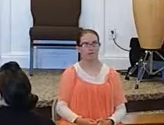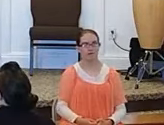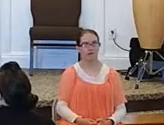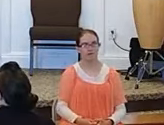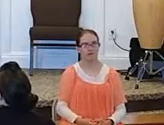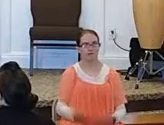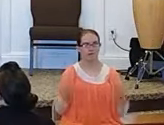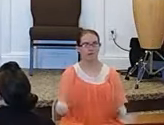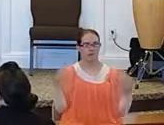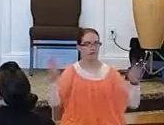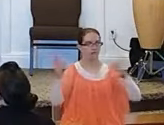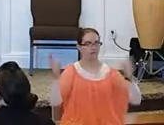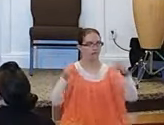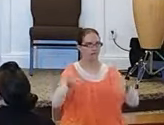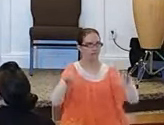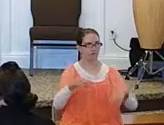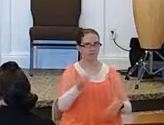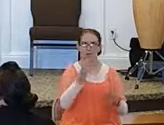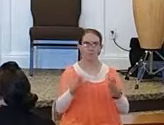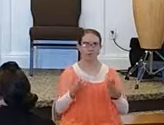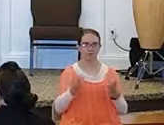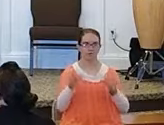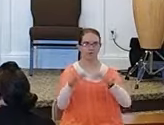Didn't he? Yeah. He got angels to do that job. He didn't want to do it himself.